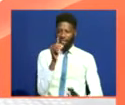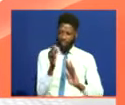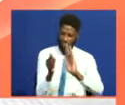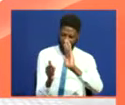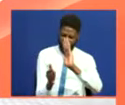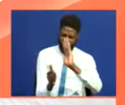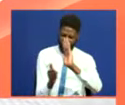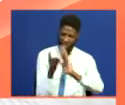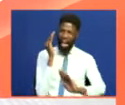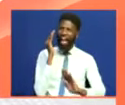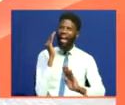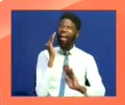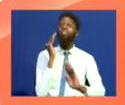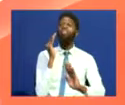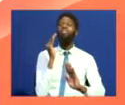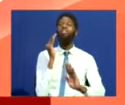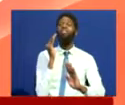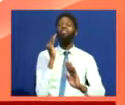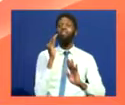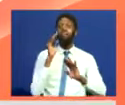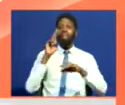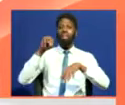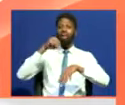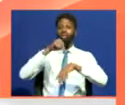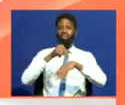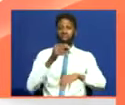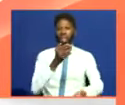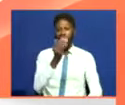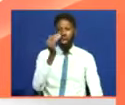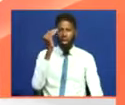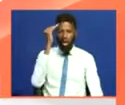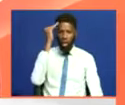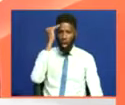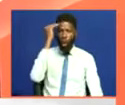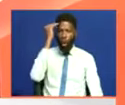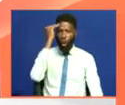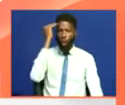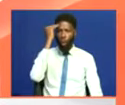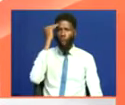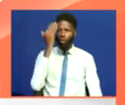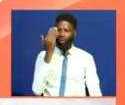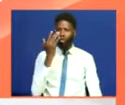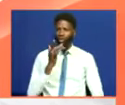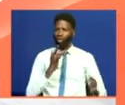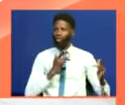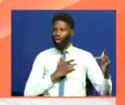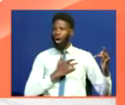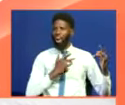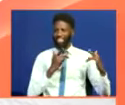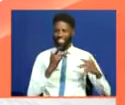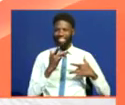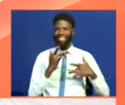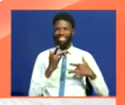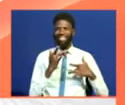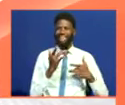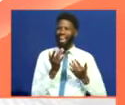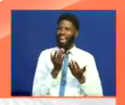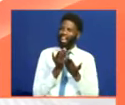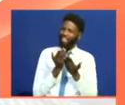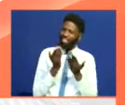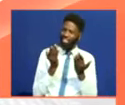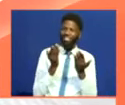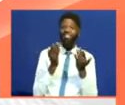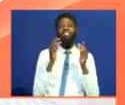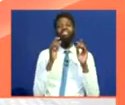terms with the fact that there is a growing concern. There is a growing concern with relations to femicide,